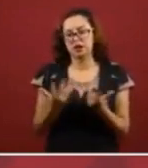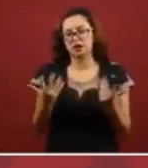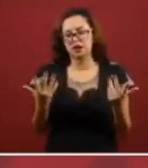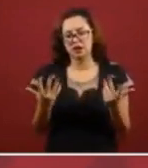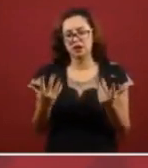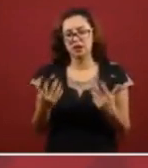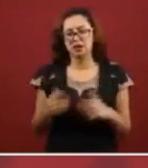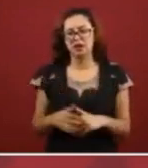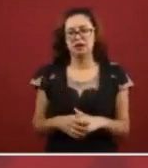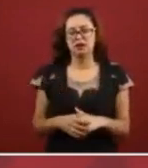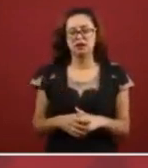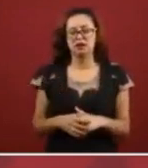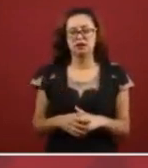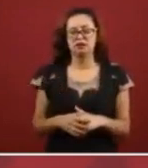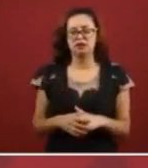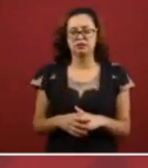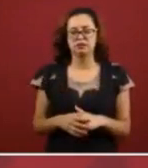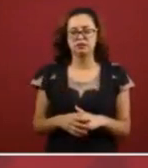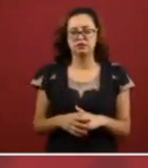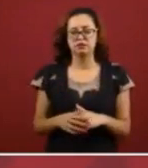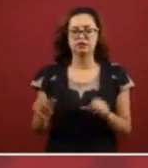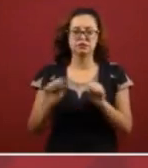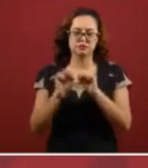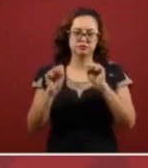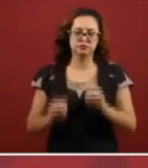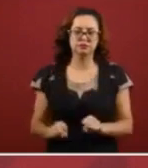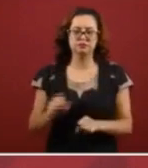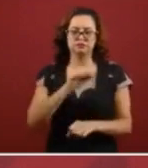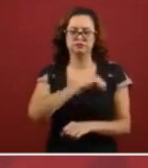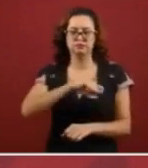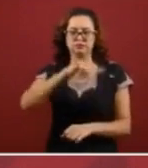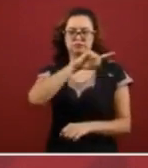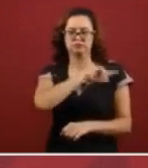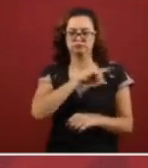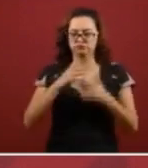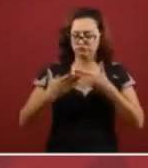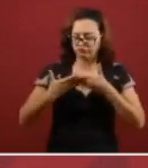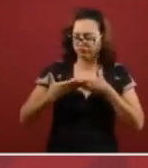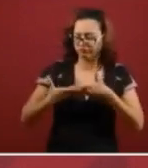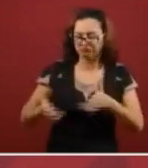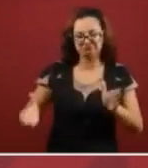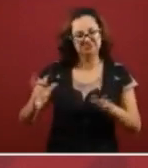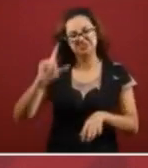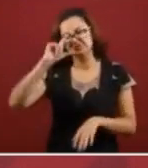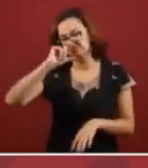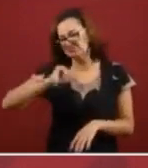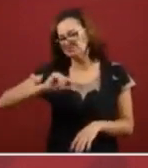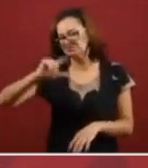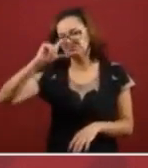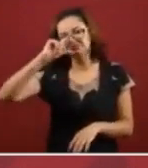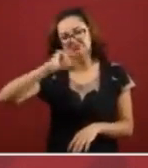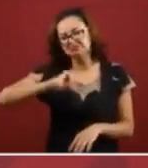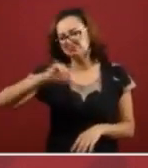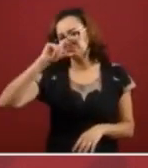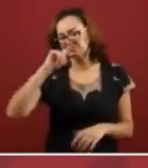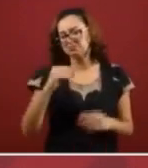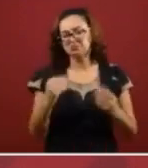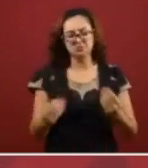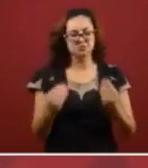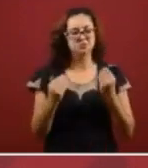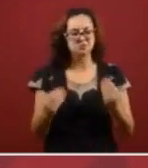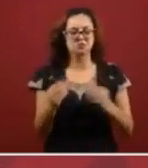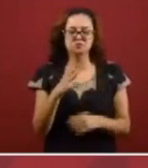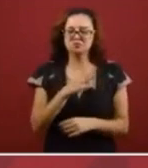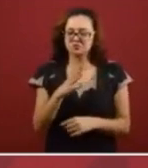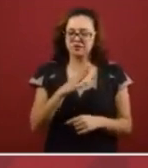But of course, in the system of health or public health, there are deficiencies. We've already